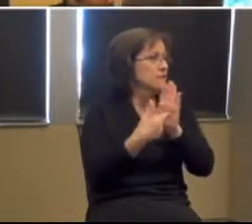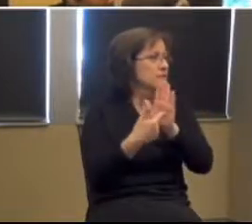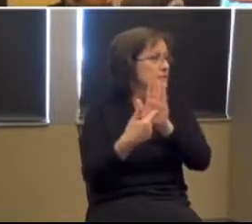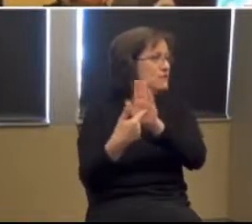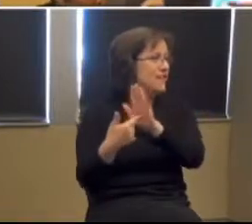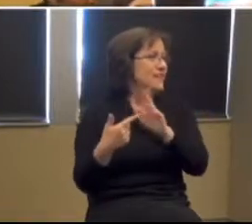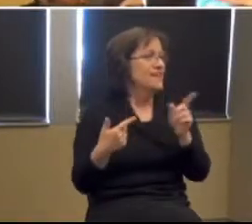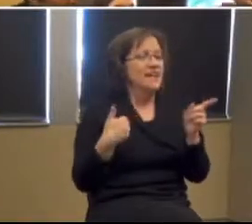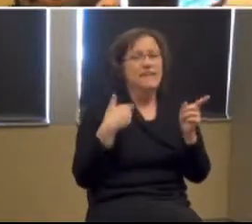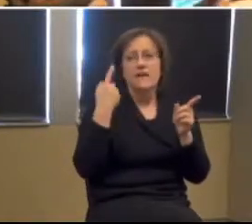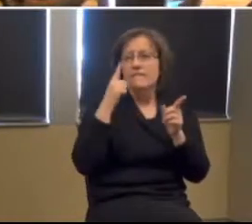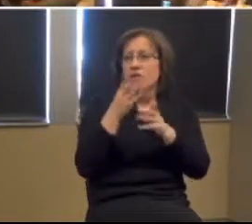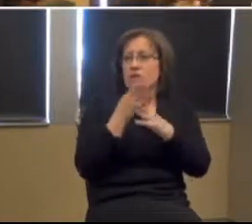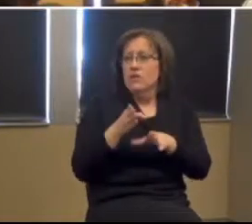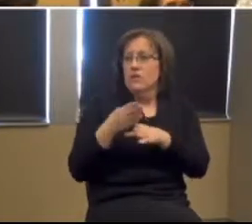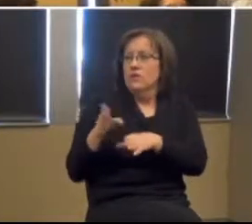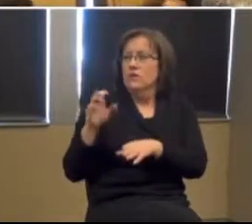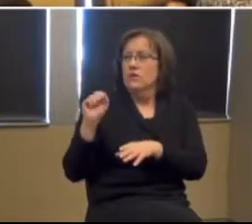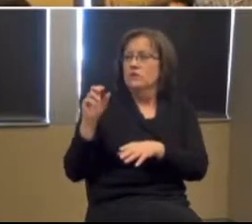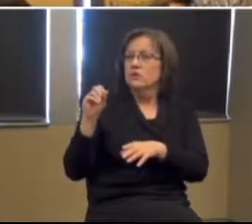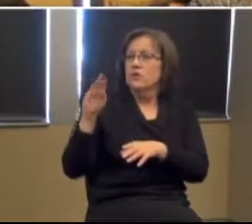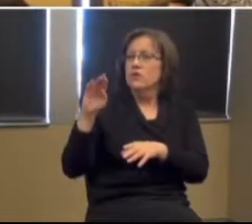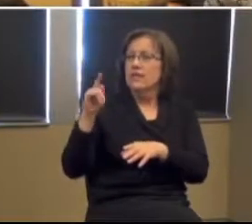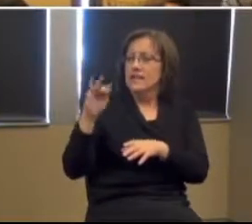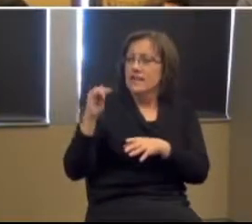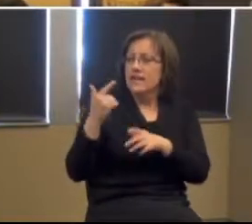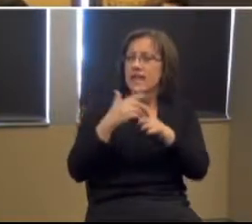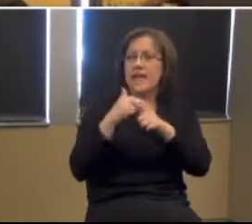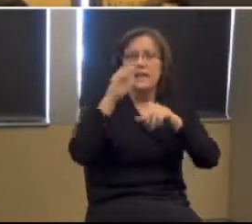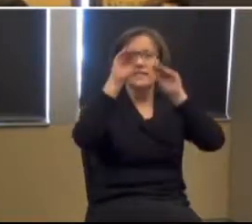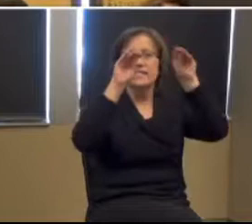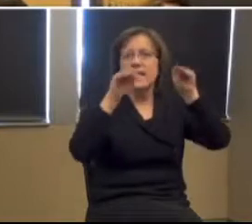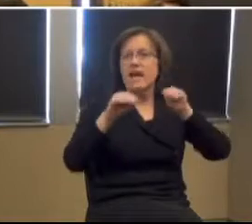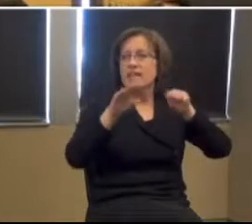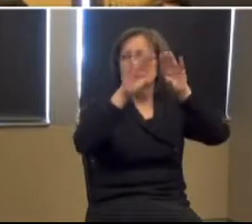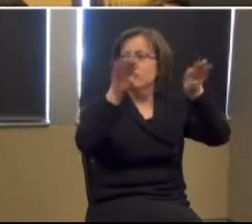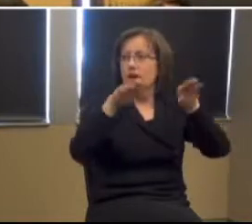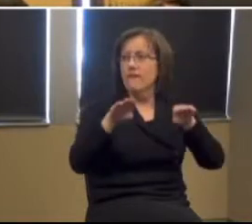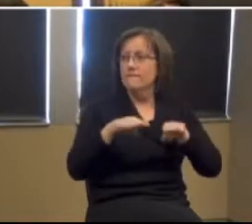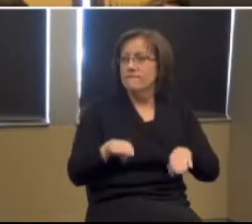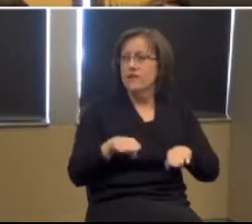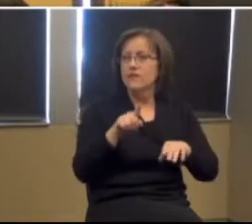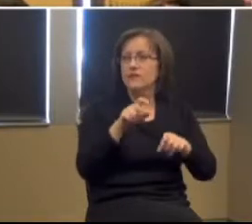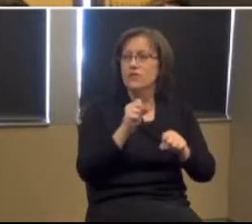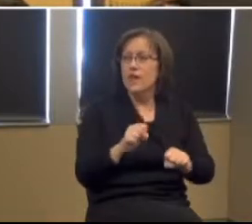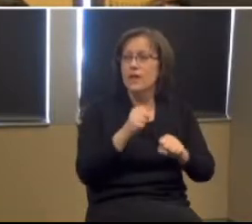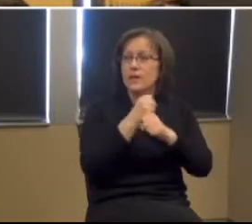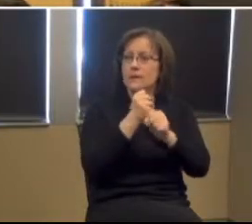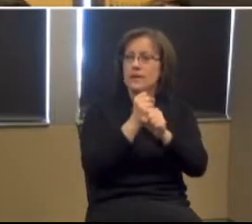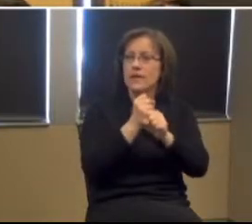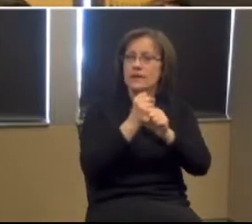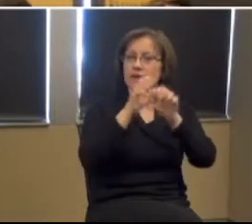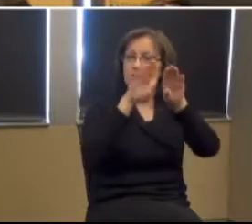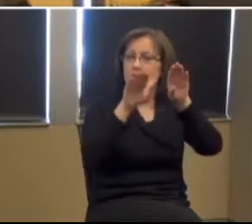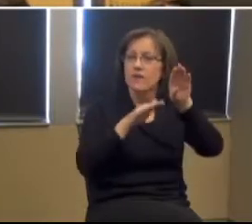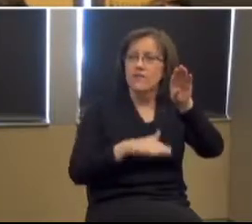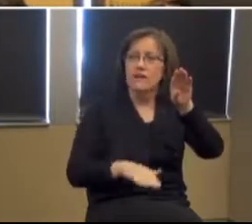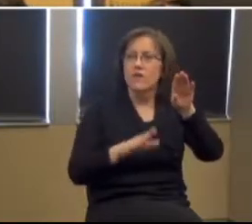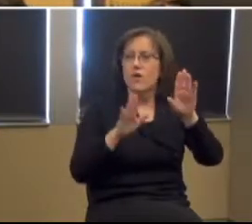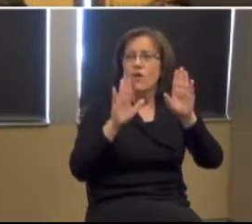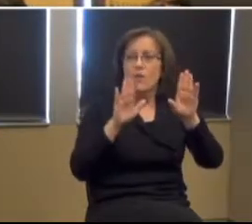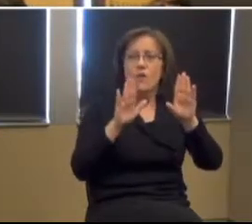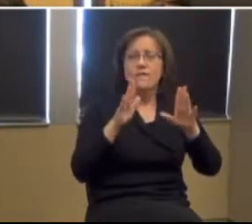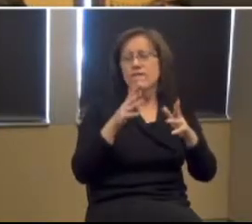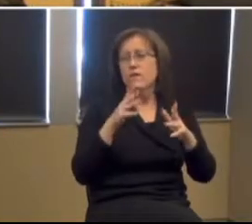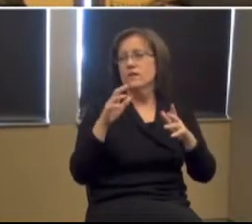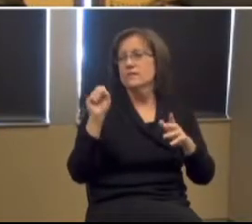sorting and stocking shelves, so you could create a shelf out of one of these lovely Sam's boxes